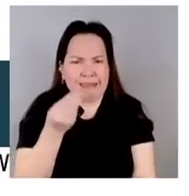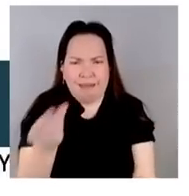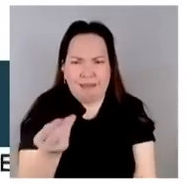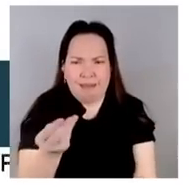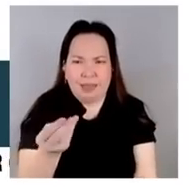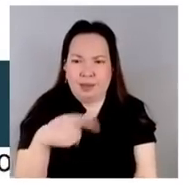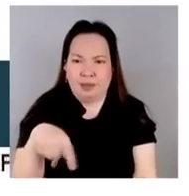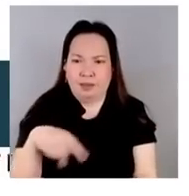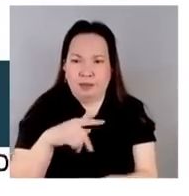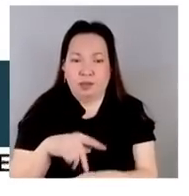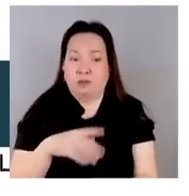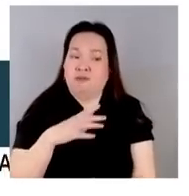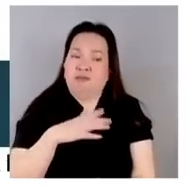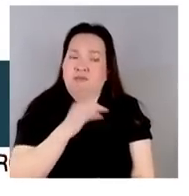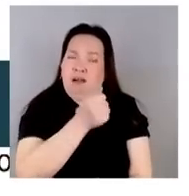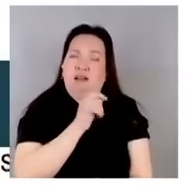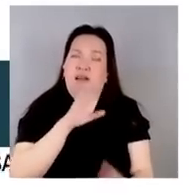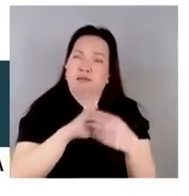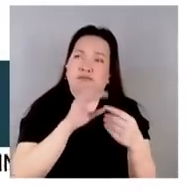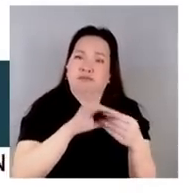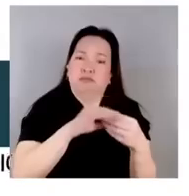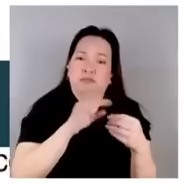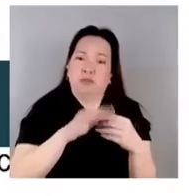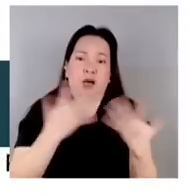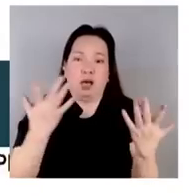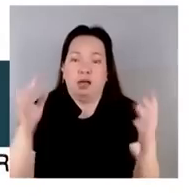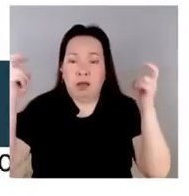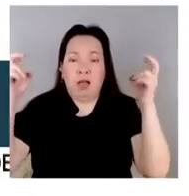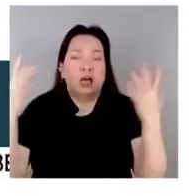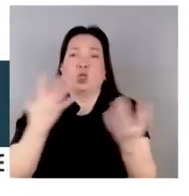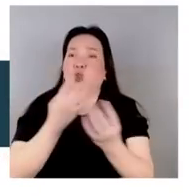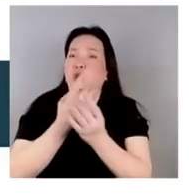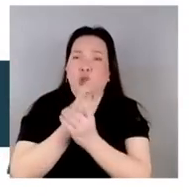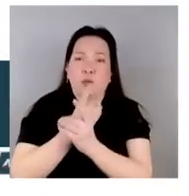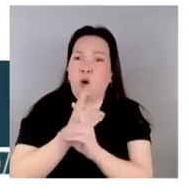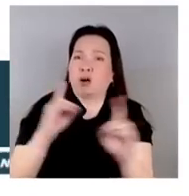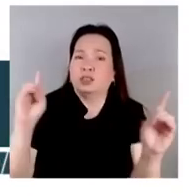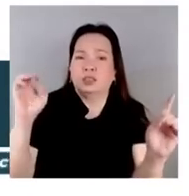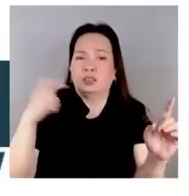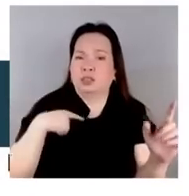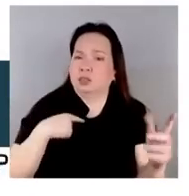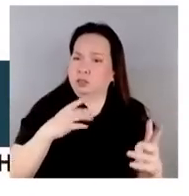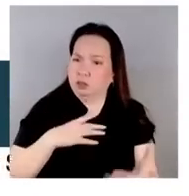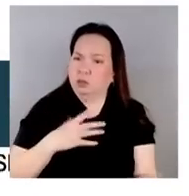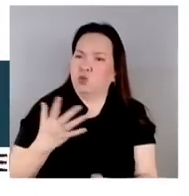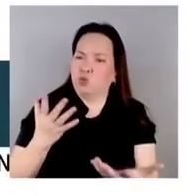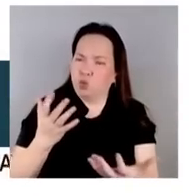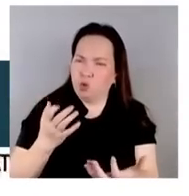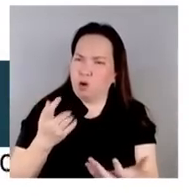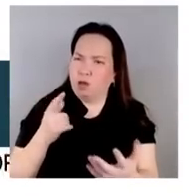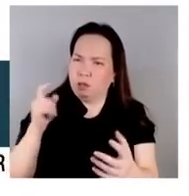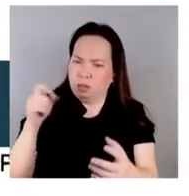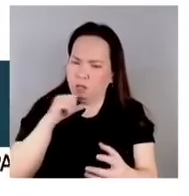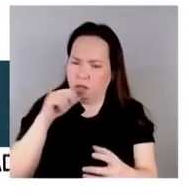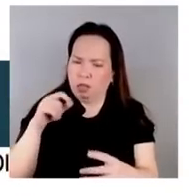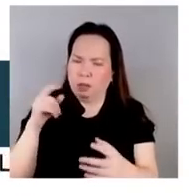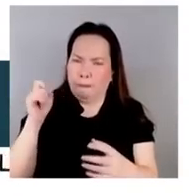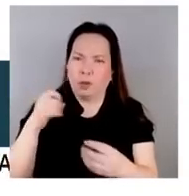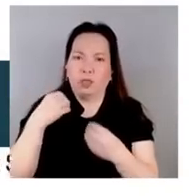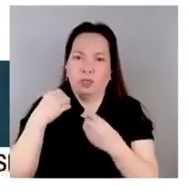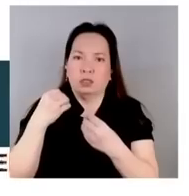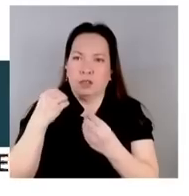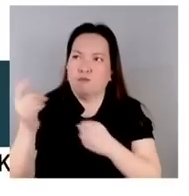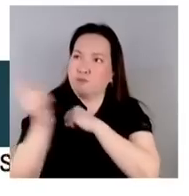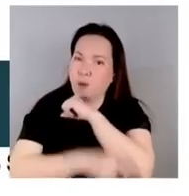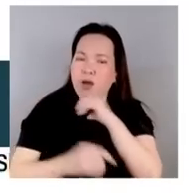say what it likes at, you know, at the summit of democracy about its willingness to fight impunity. But, you know, we should measure the Philippine government on the